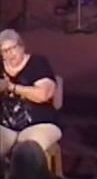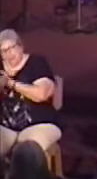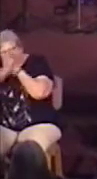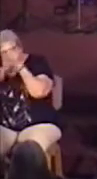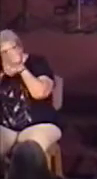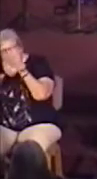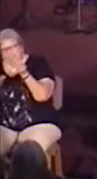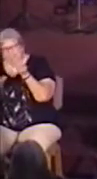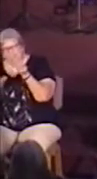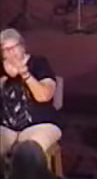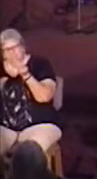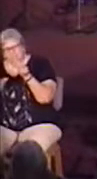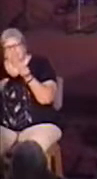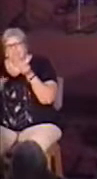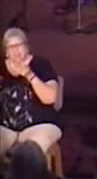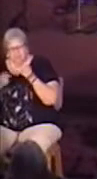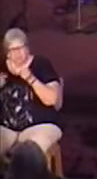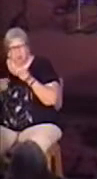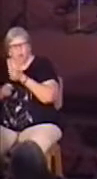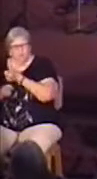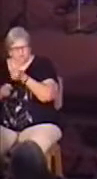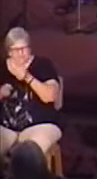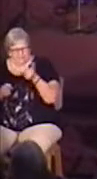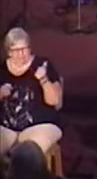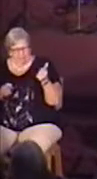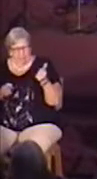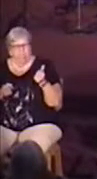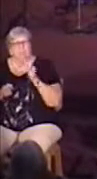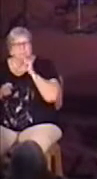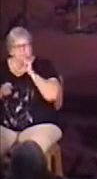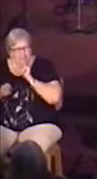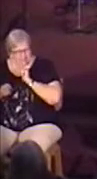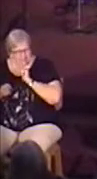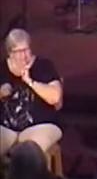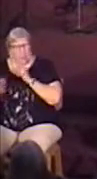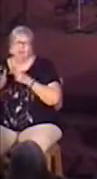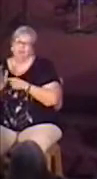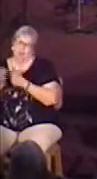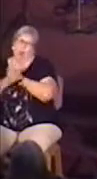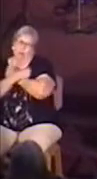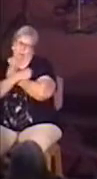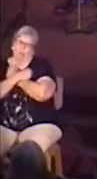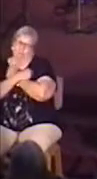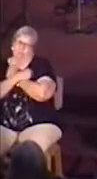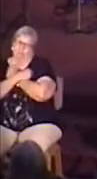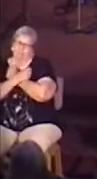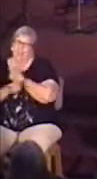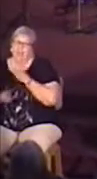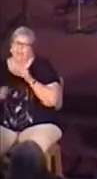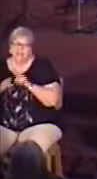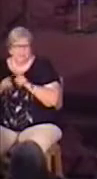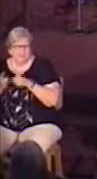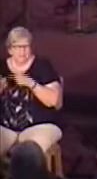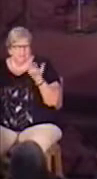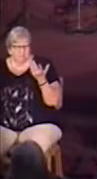get the information, control yourself, be patient, and show love. And you know, it's like this. You have a